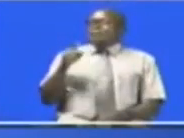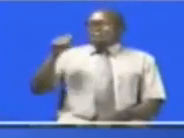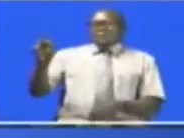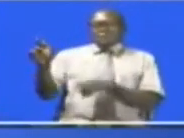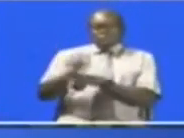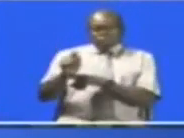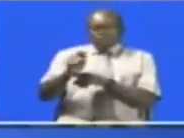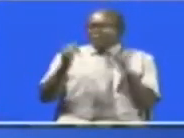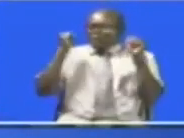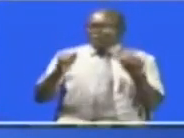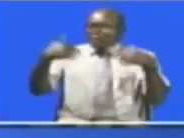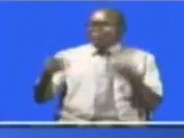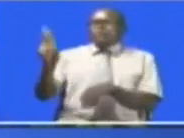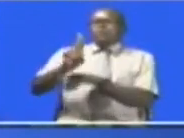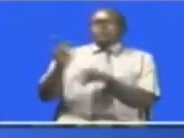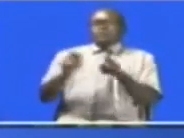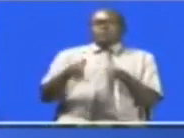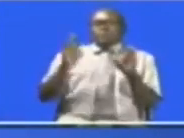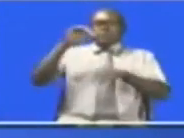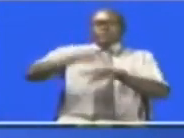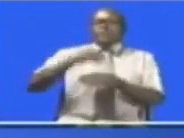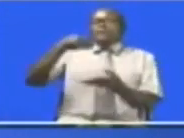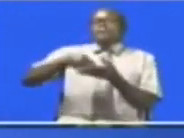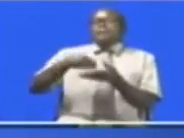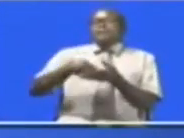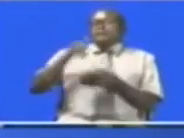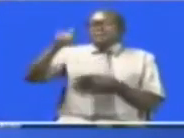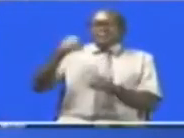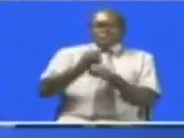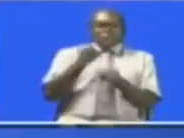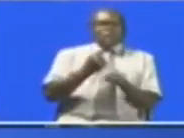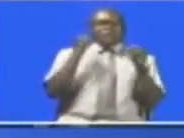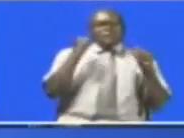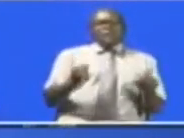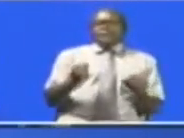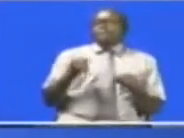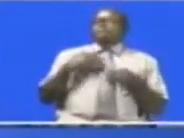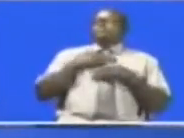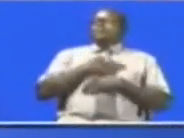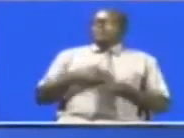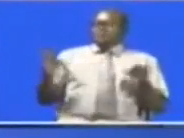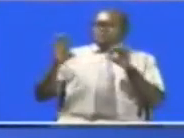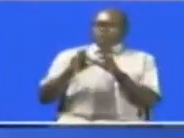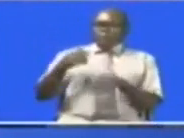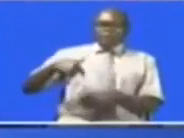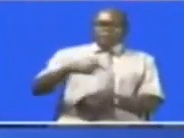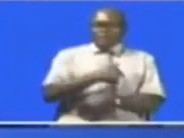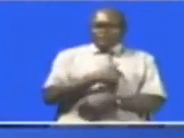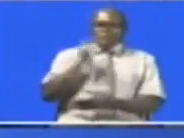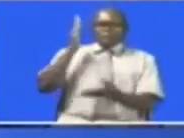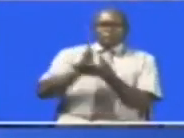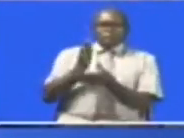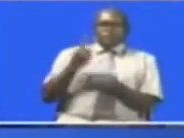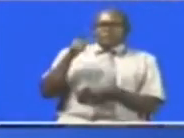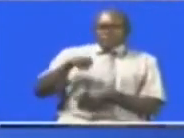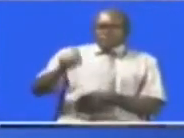hard or he uses the shortcut to get money. Nothing comes easy. Yeah. Moses Tanui, it is a pleasure to meet you. Thank you very much. Truly a legend. Thank